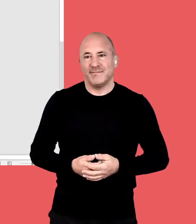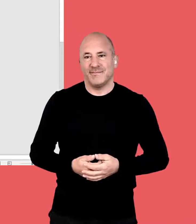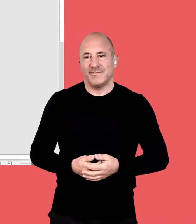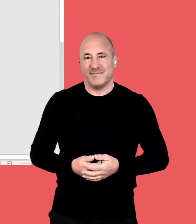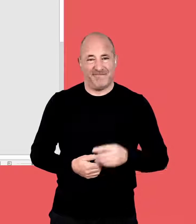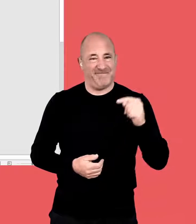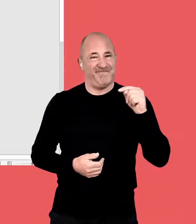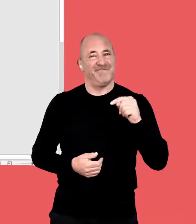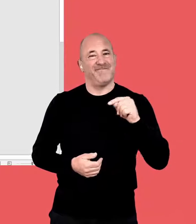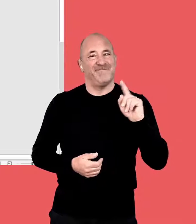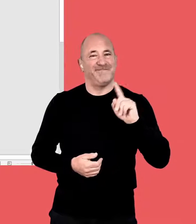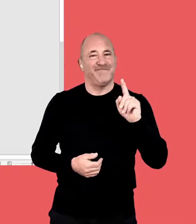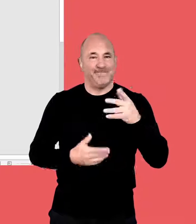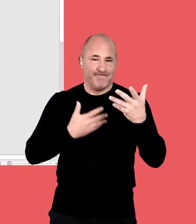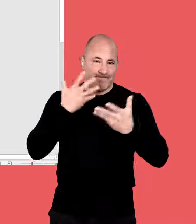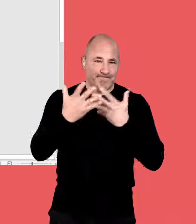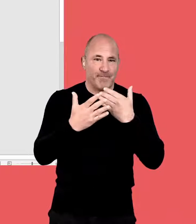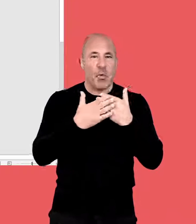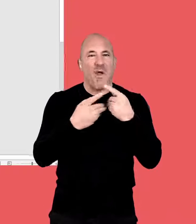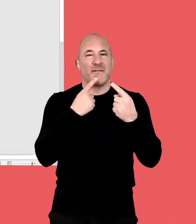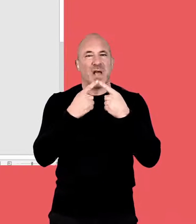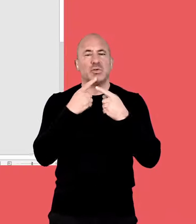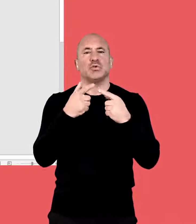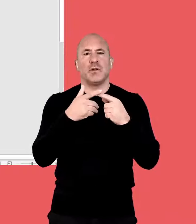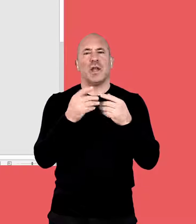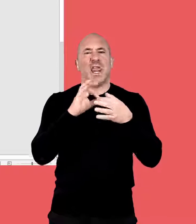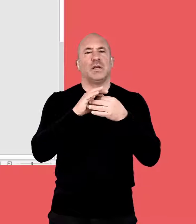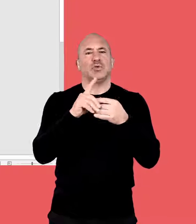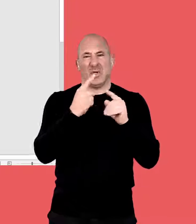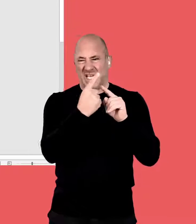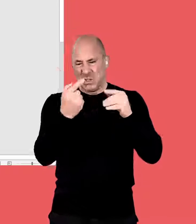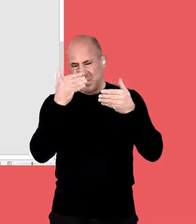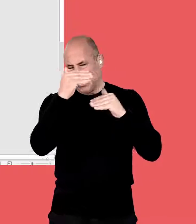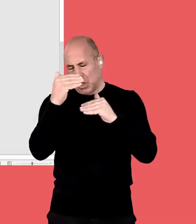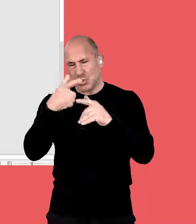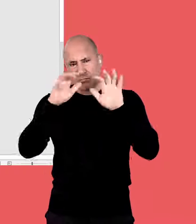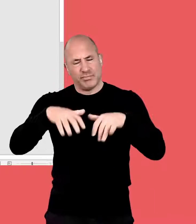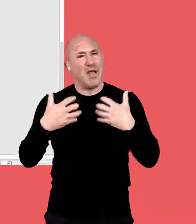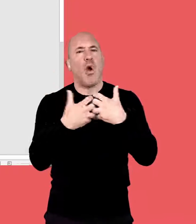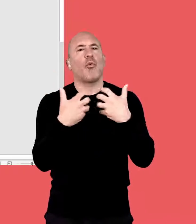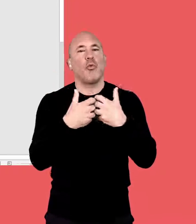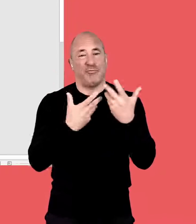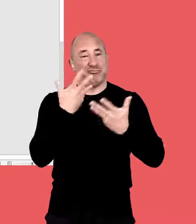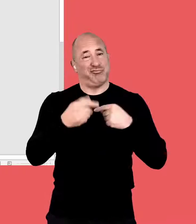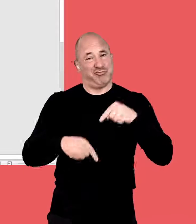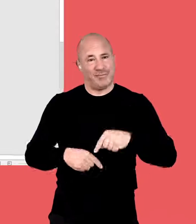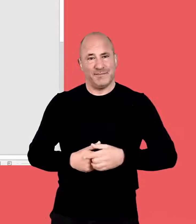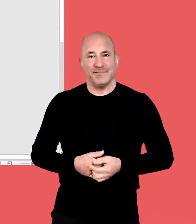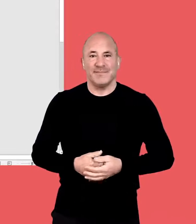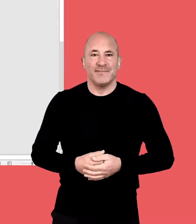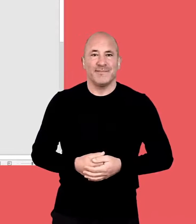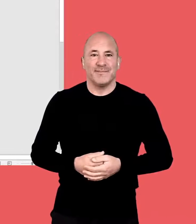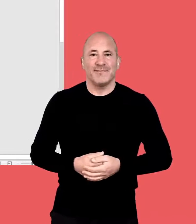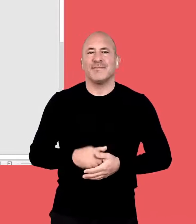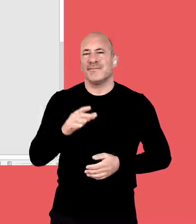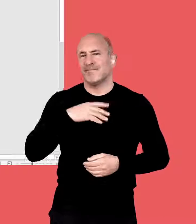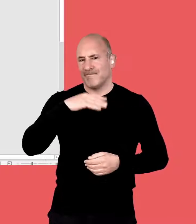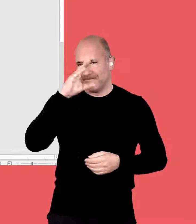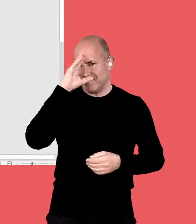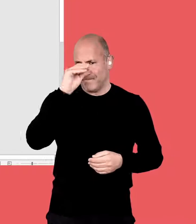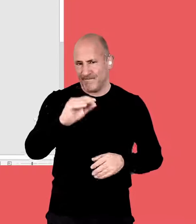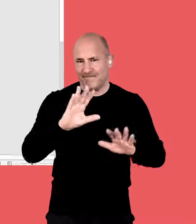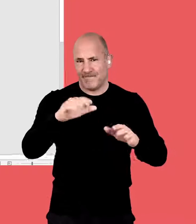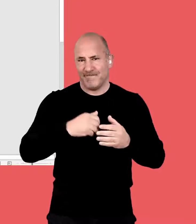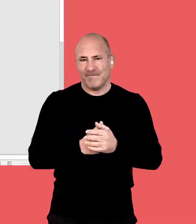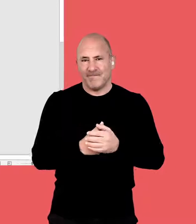This section provides some further information on how to complete each section. It's worth noting